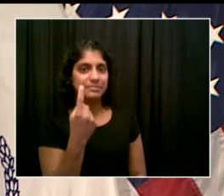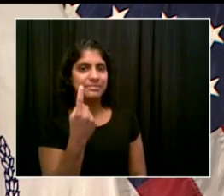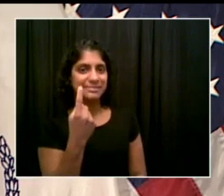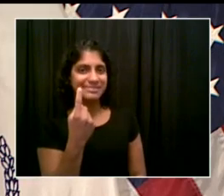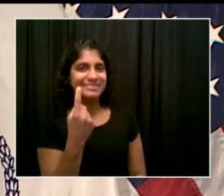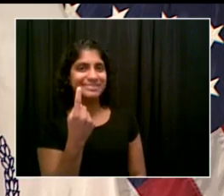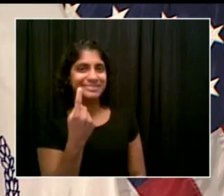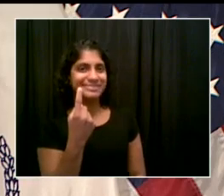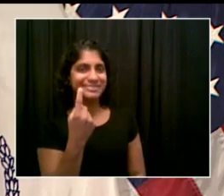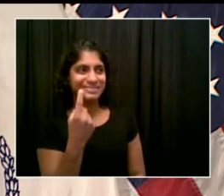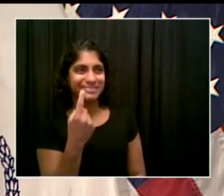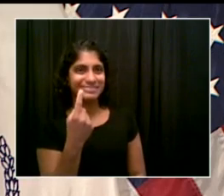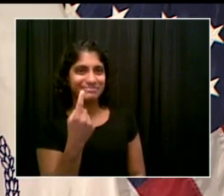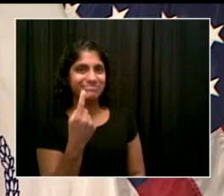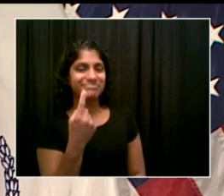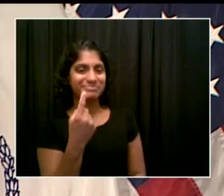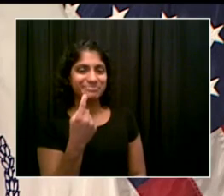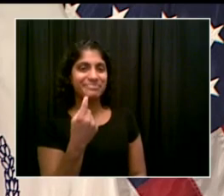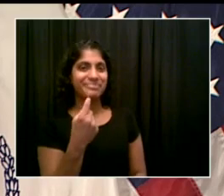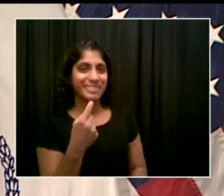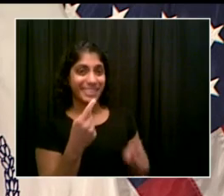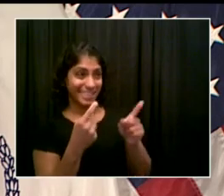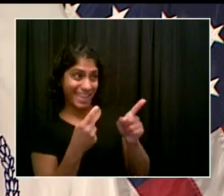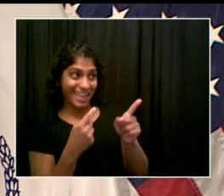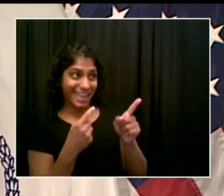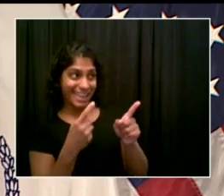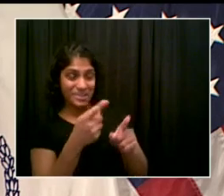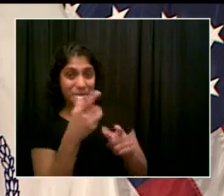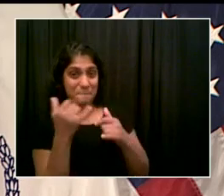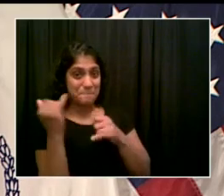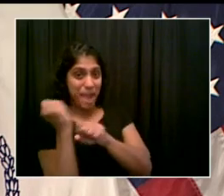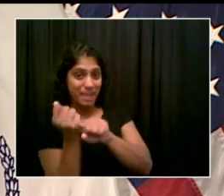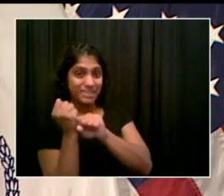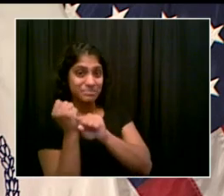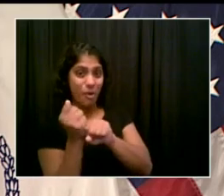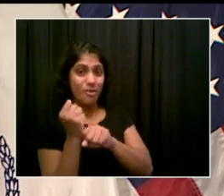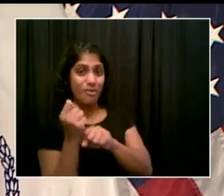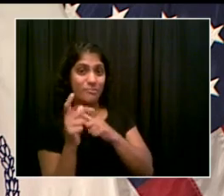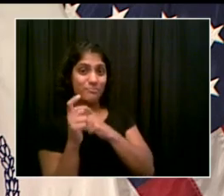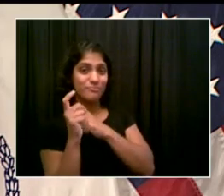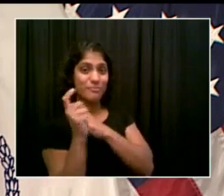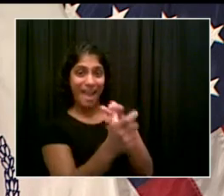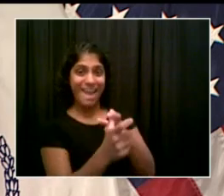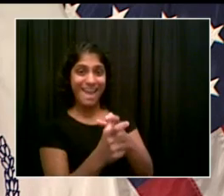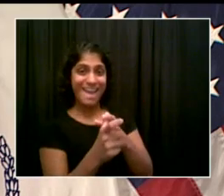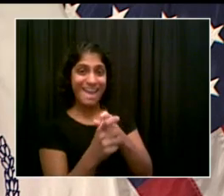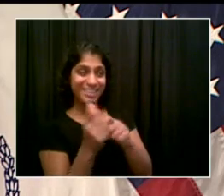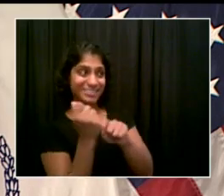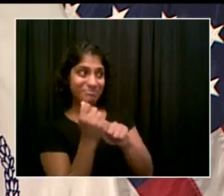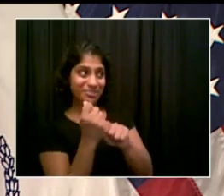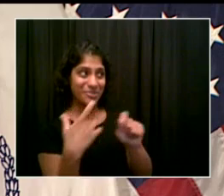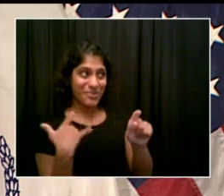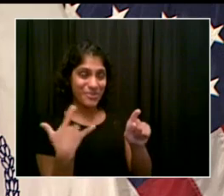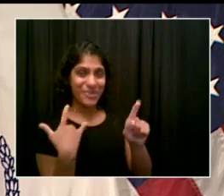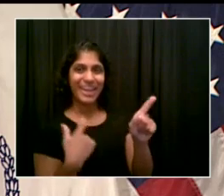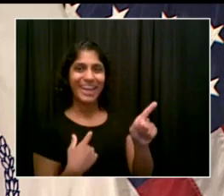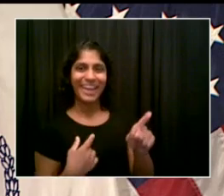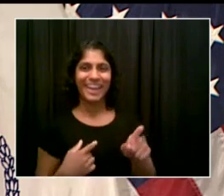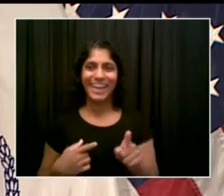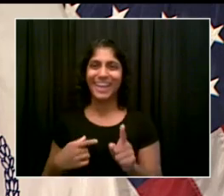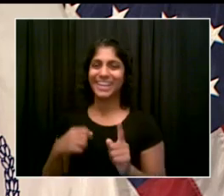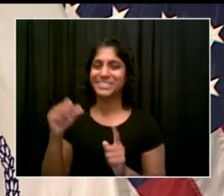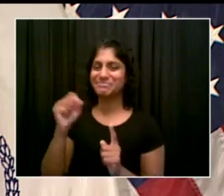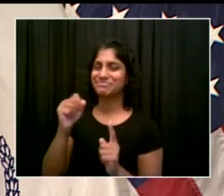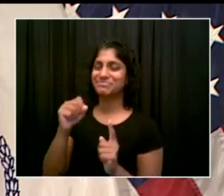you. I do appreciate it. And again, thanks for taking the call. My first question would be